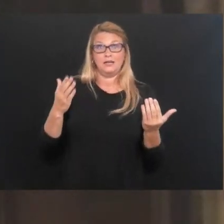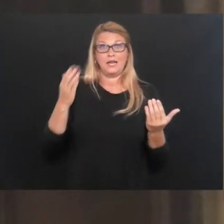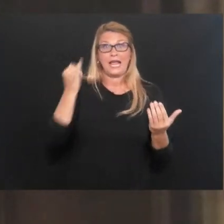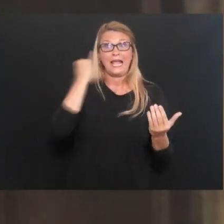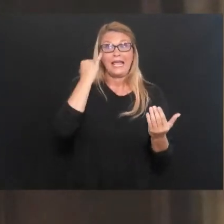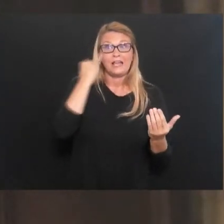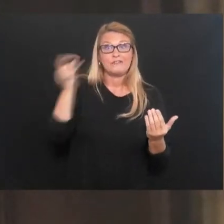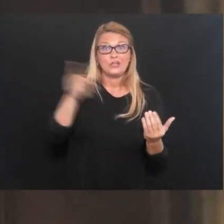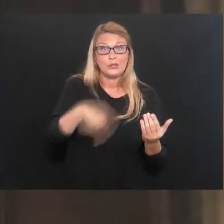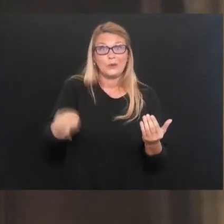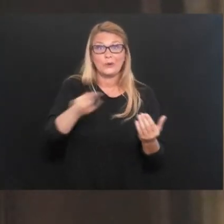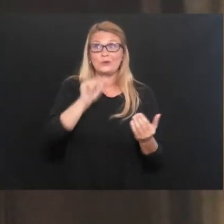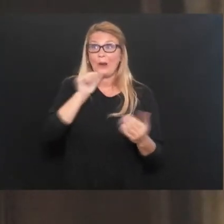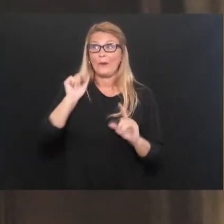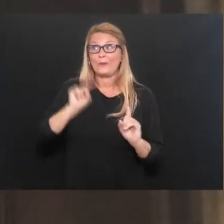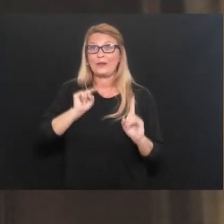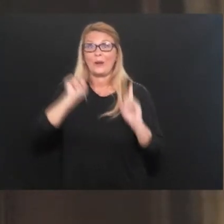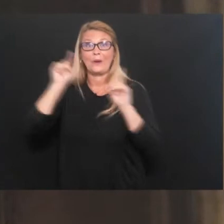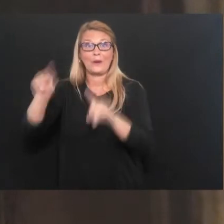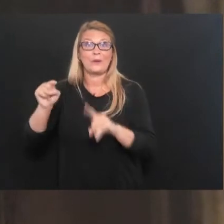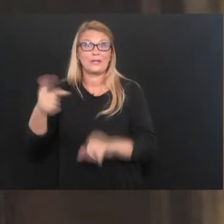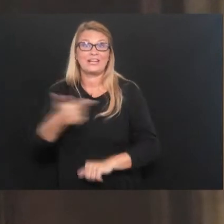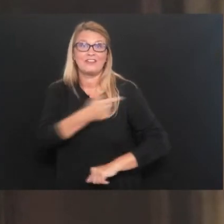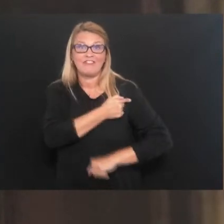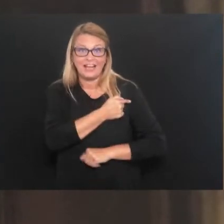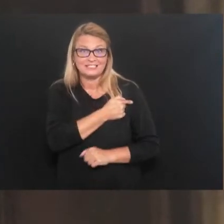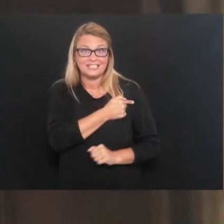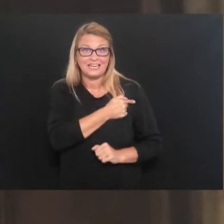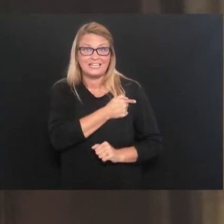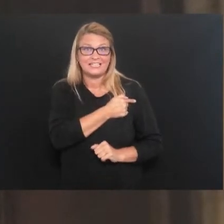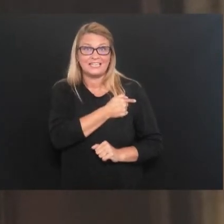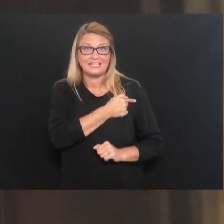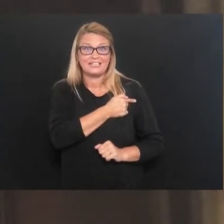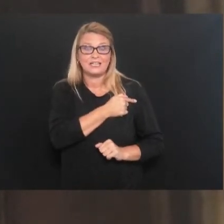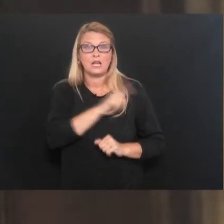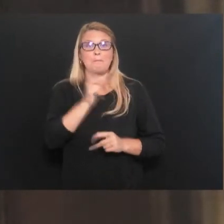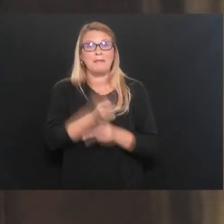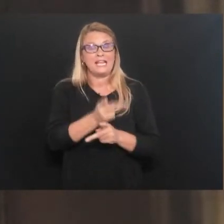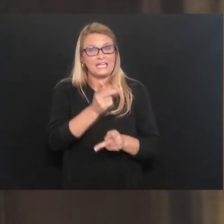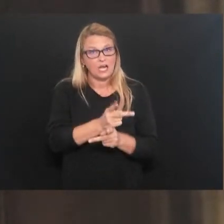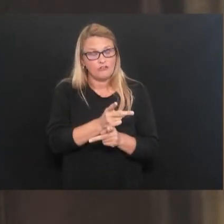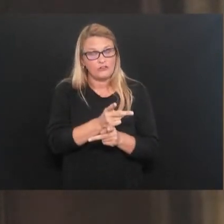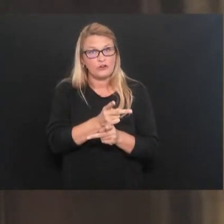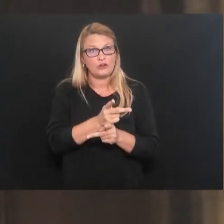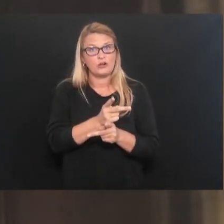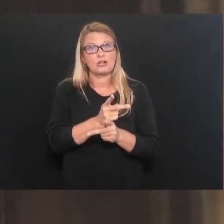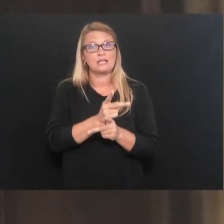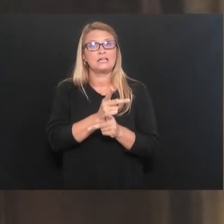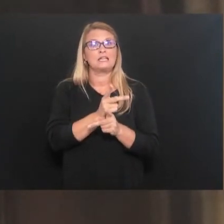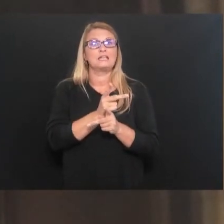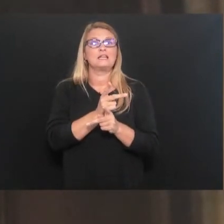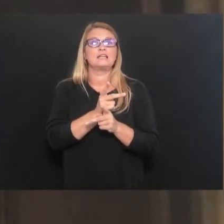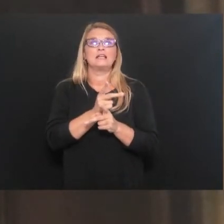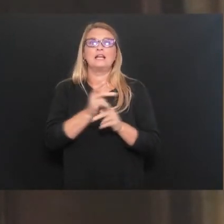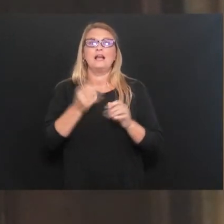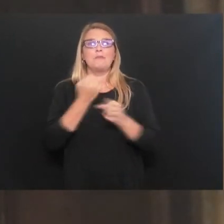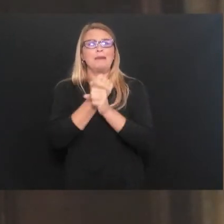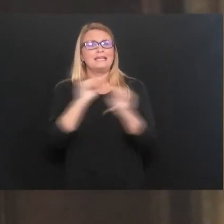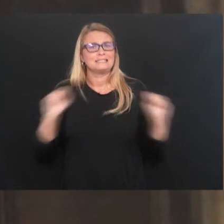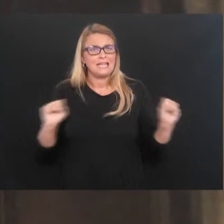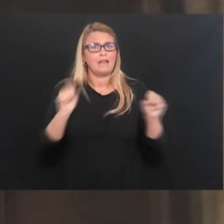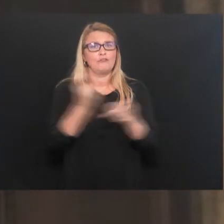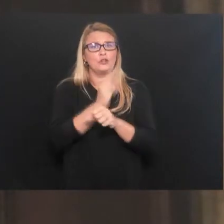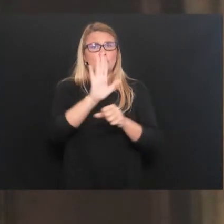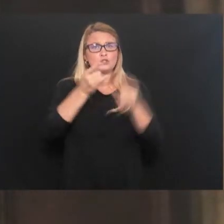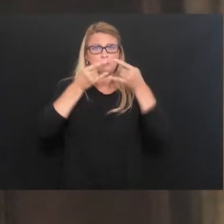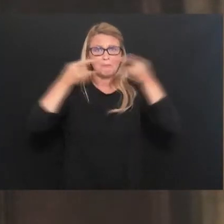to this fire. And run into the fire is getting fully vaccinated, being careful, layering on additional mitigation measures like masks and